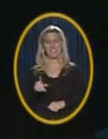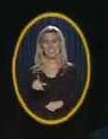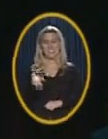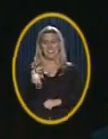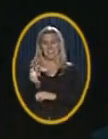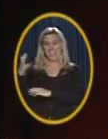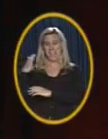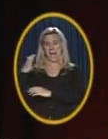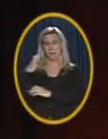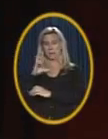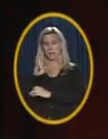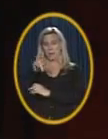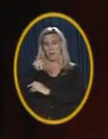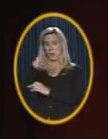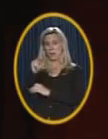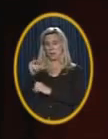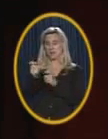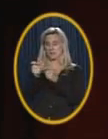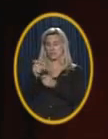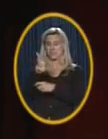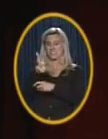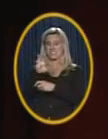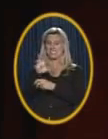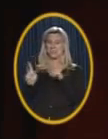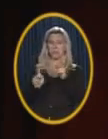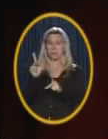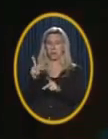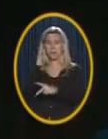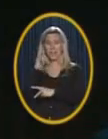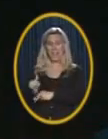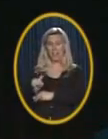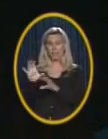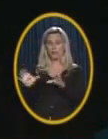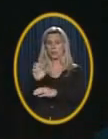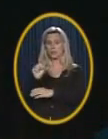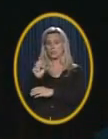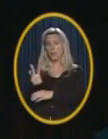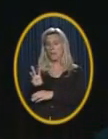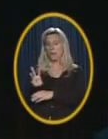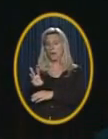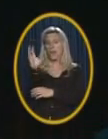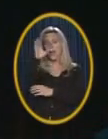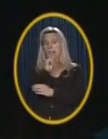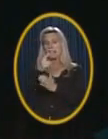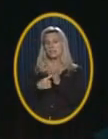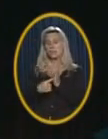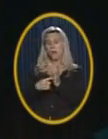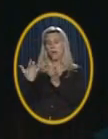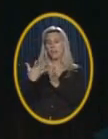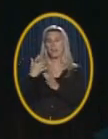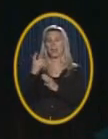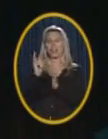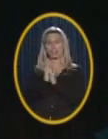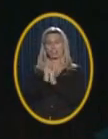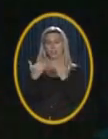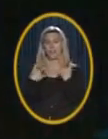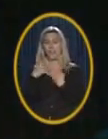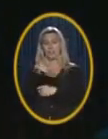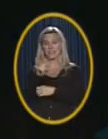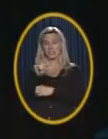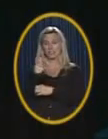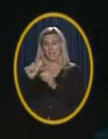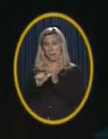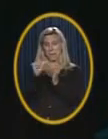Captain Crippen was in charge of 600 and something people down in California doing software. And guess what the space shuttle had?